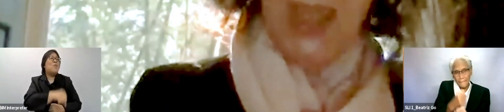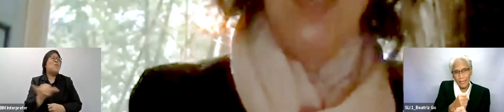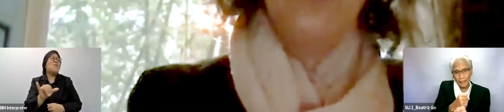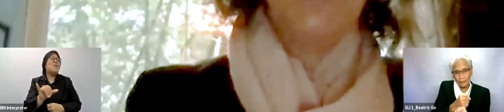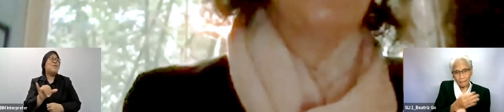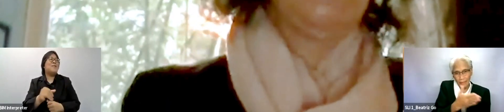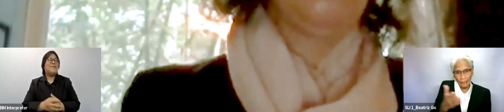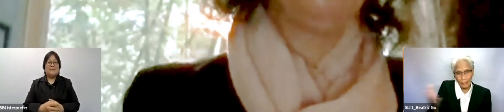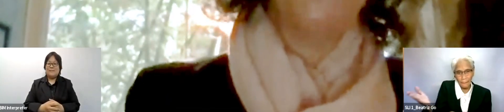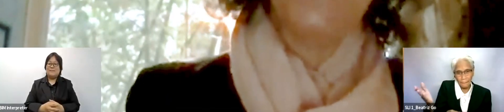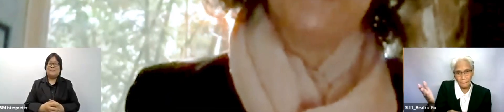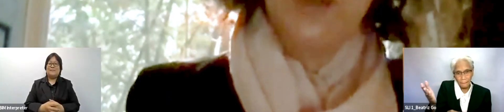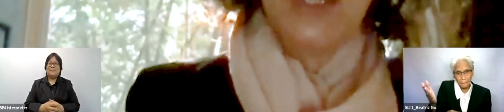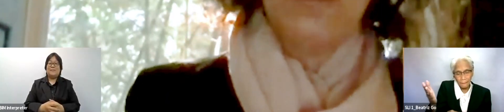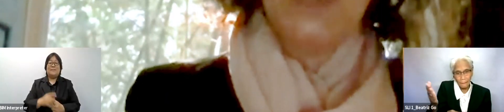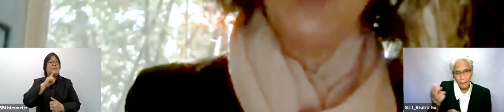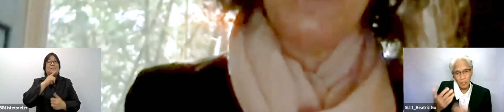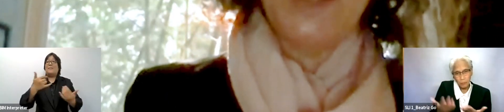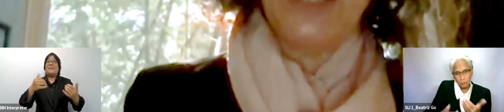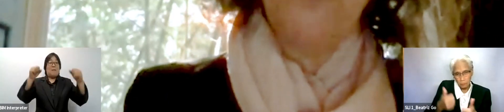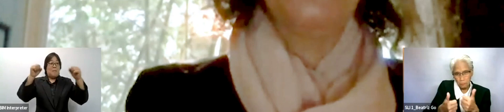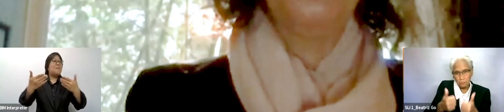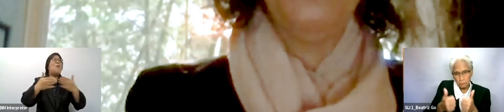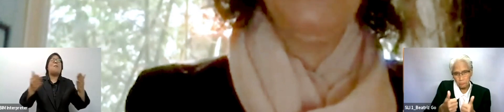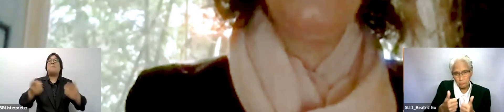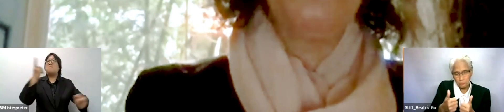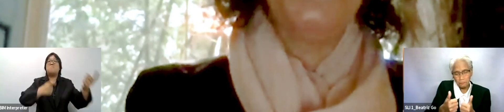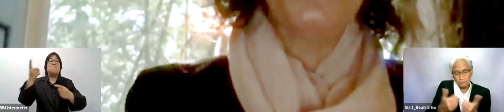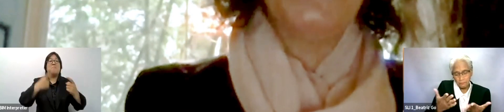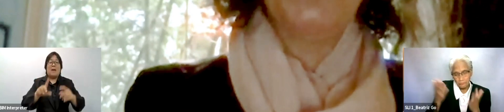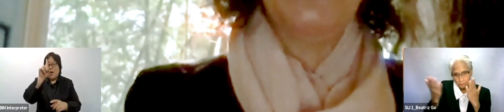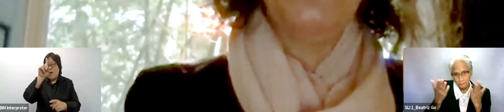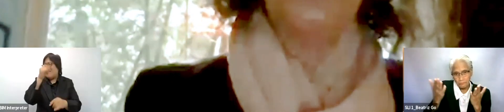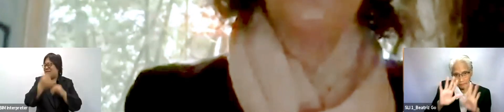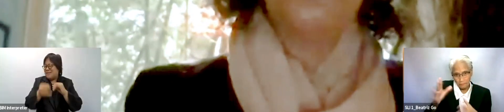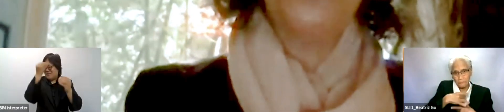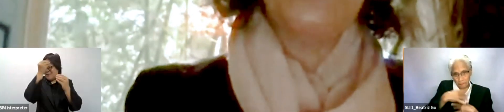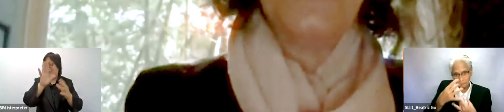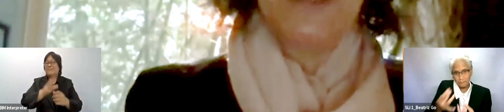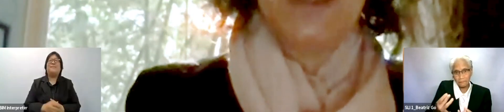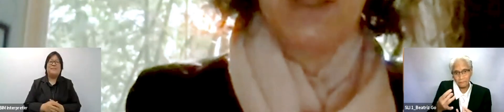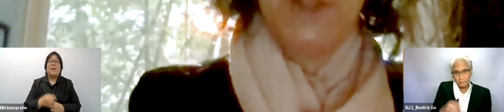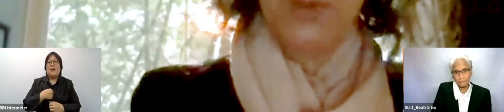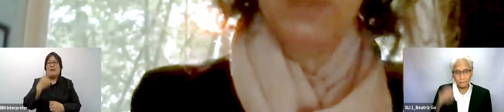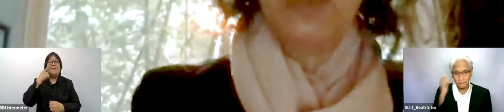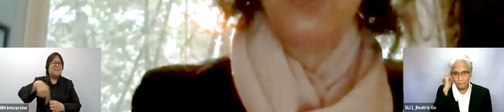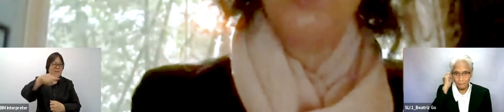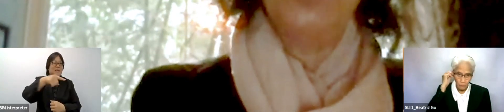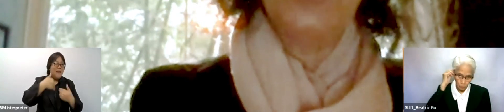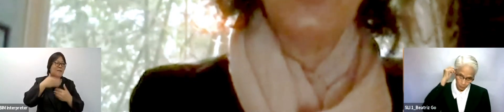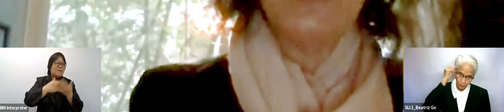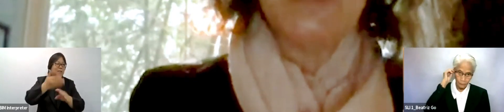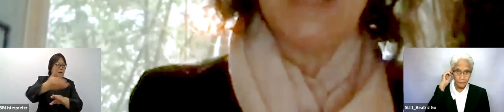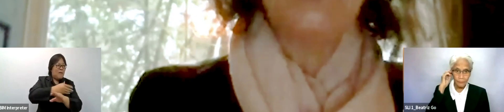report that the mini web series that we produced in collaboration with the Pakistani Federal Ministry